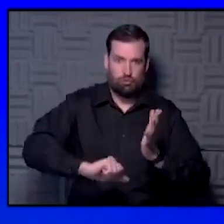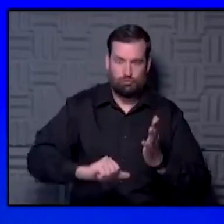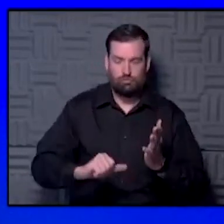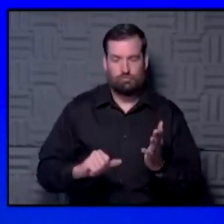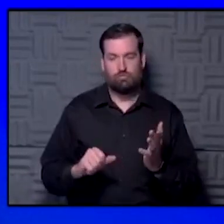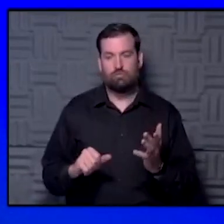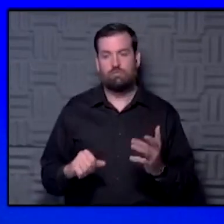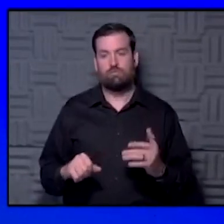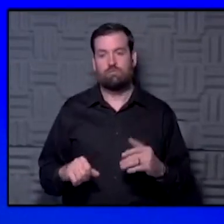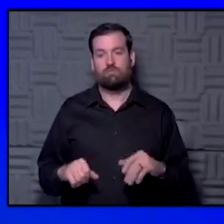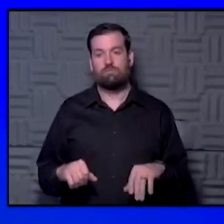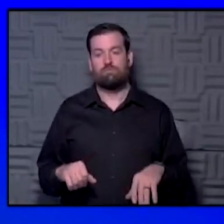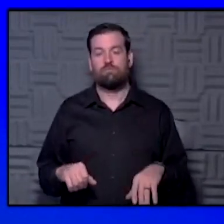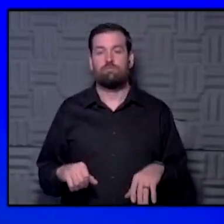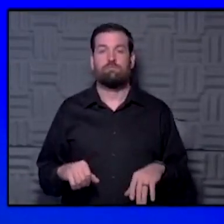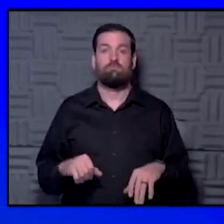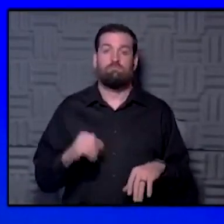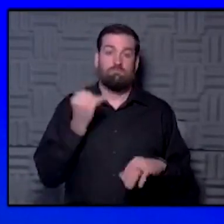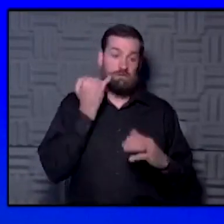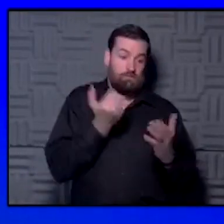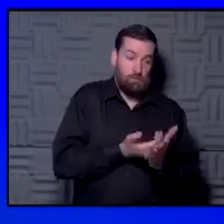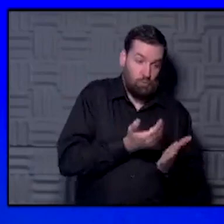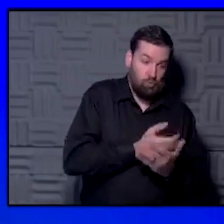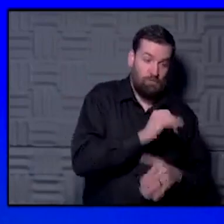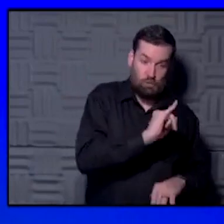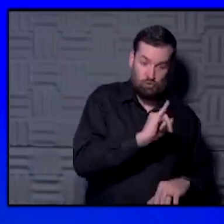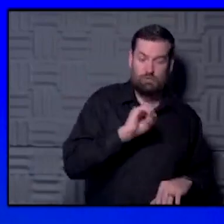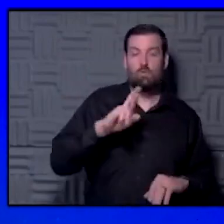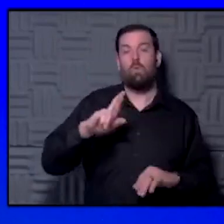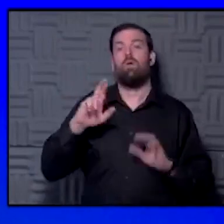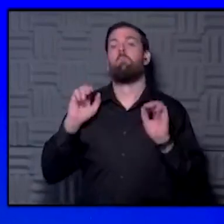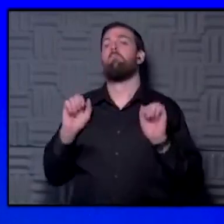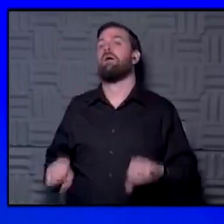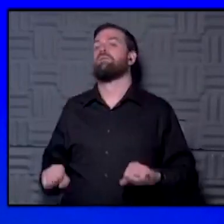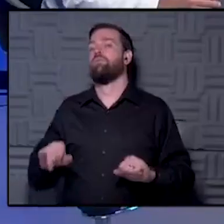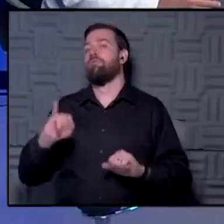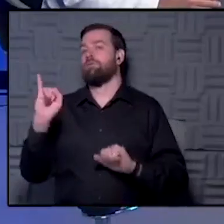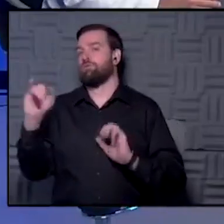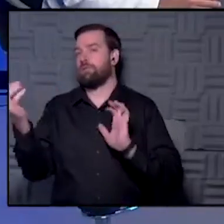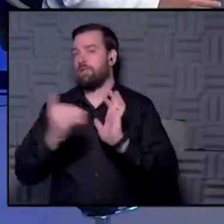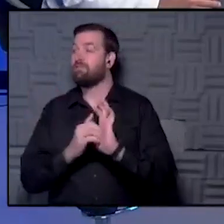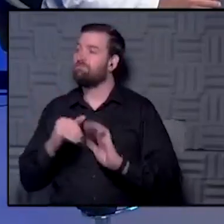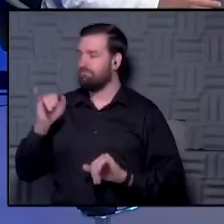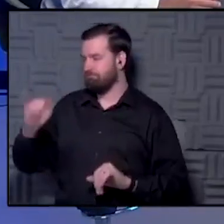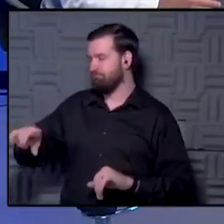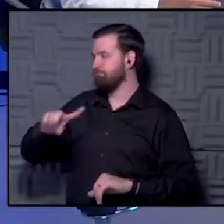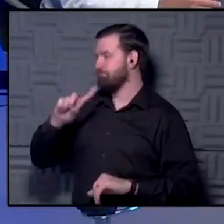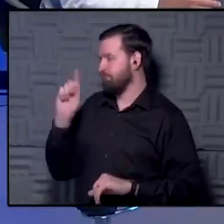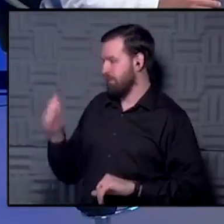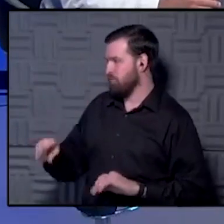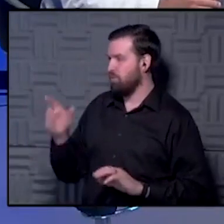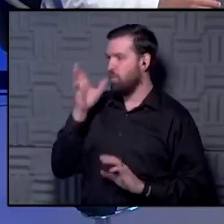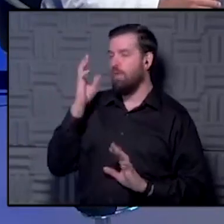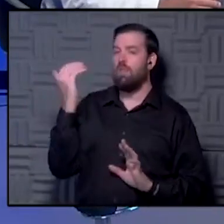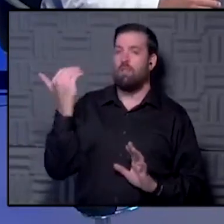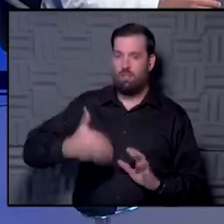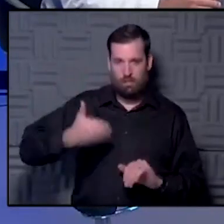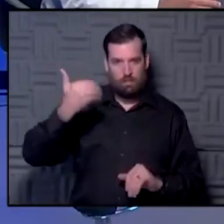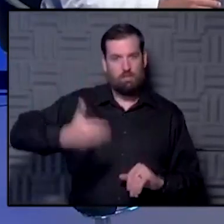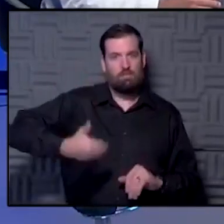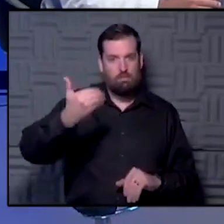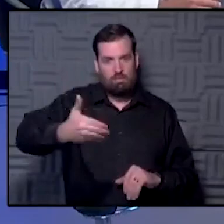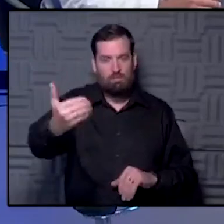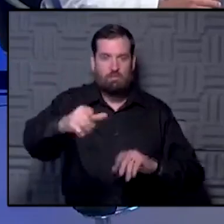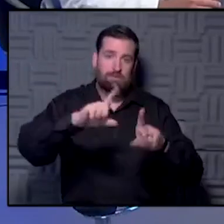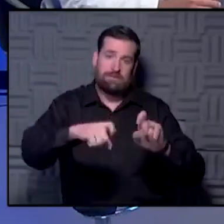you do have either new infection or possible reinfection. Well, and I think that's the answer. You're going to keep getting tested because we don't